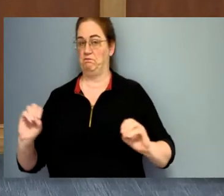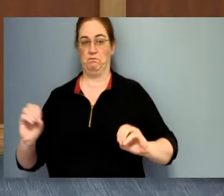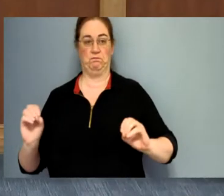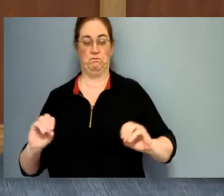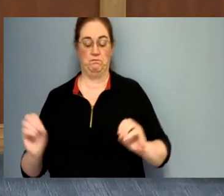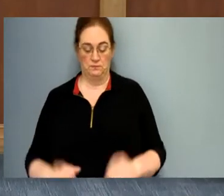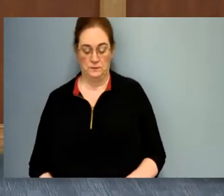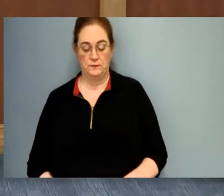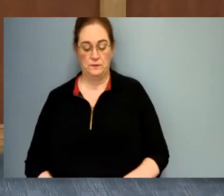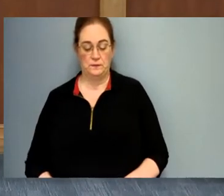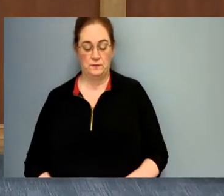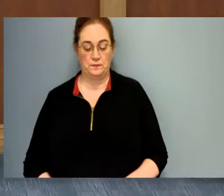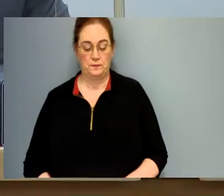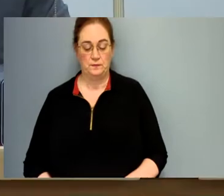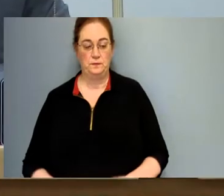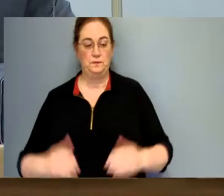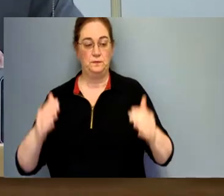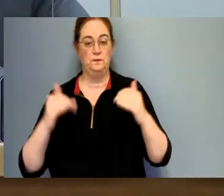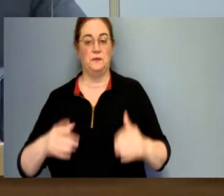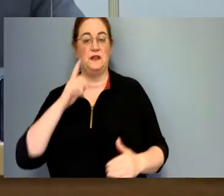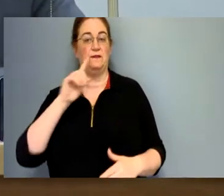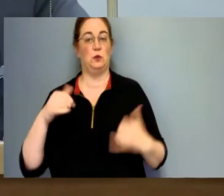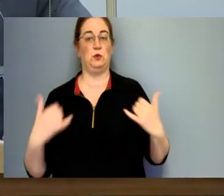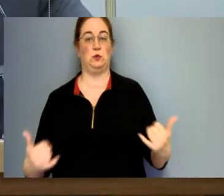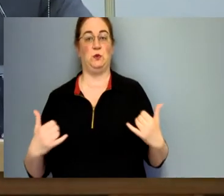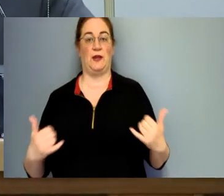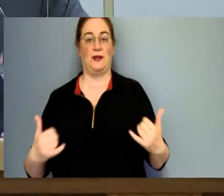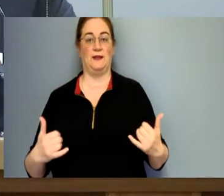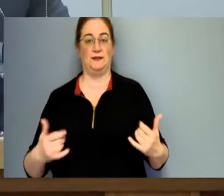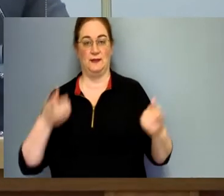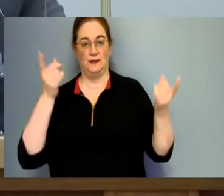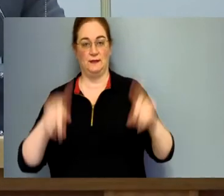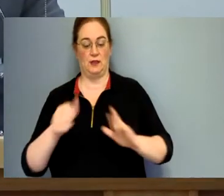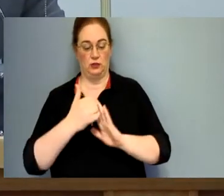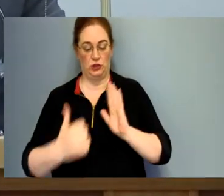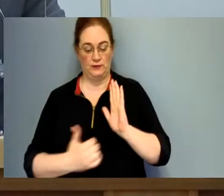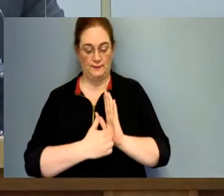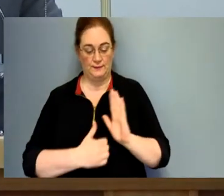all right. So for today's consent agenda,